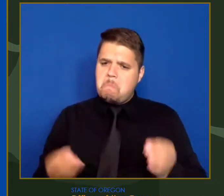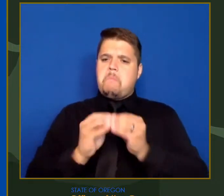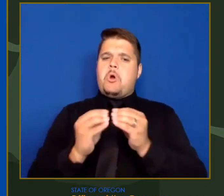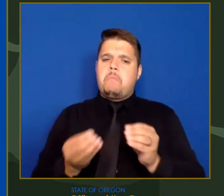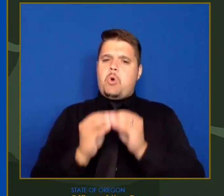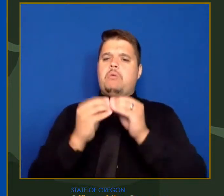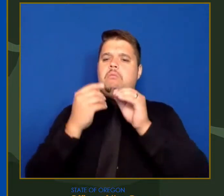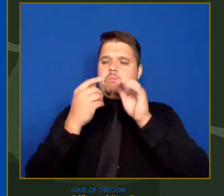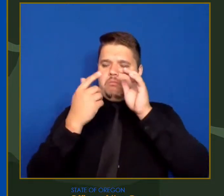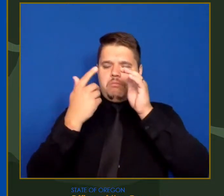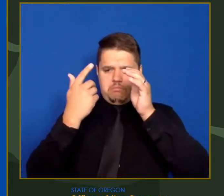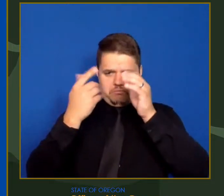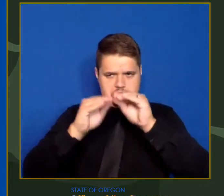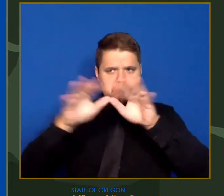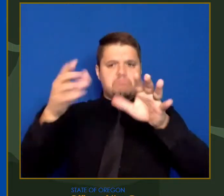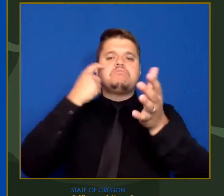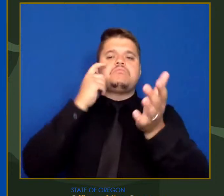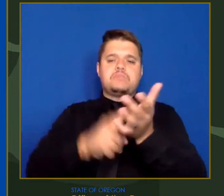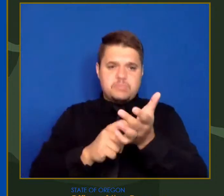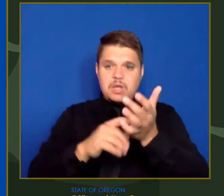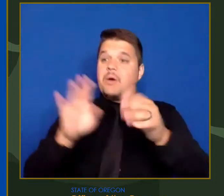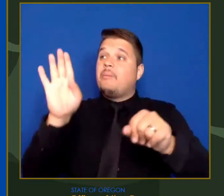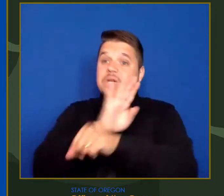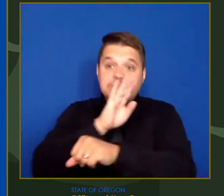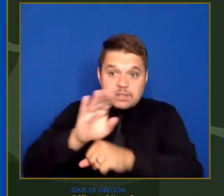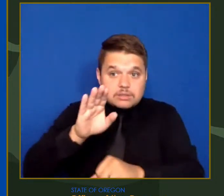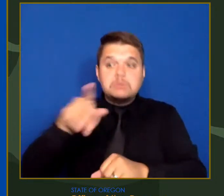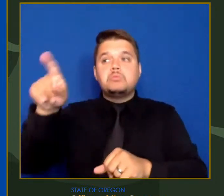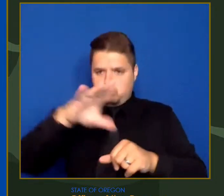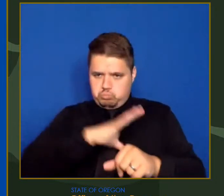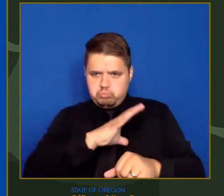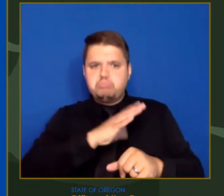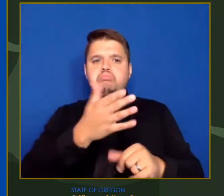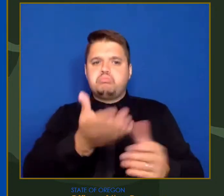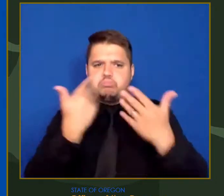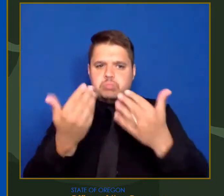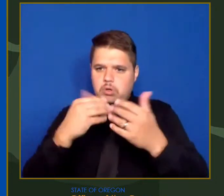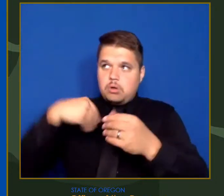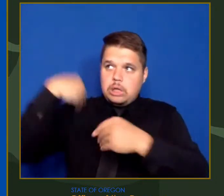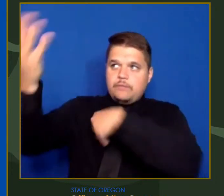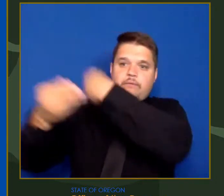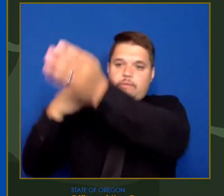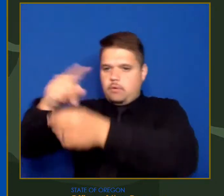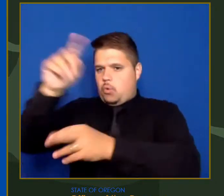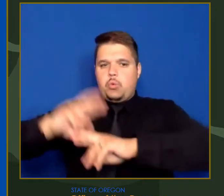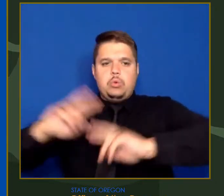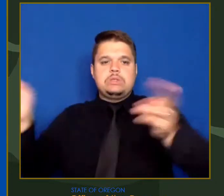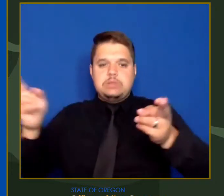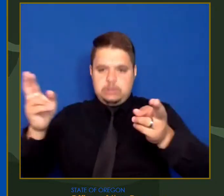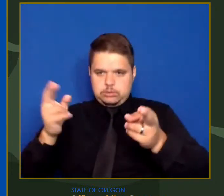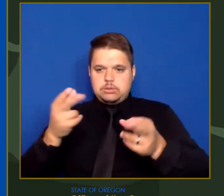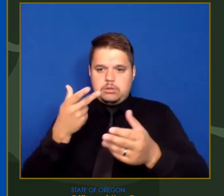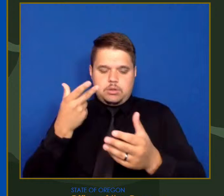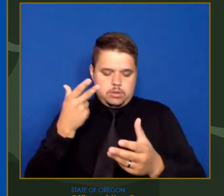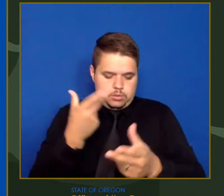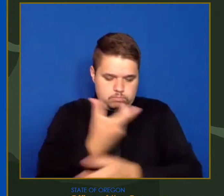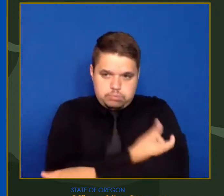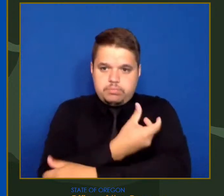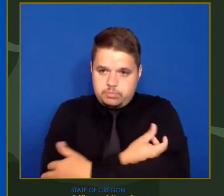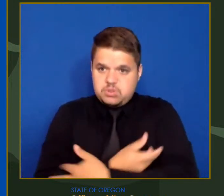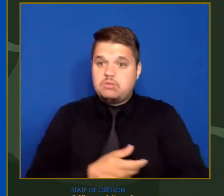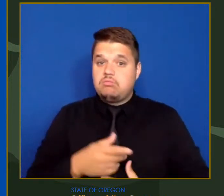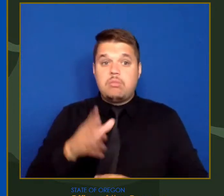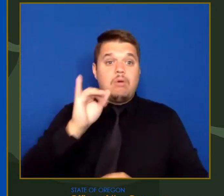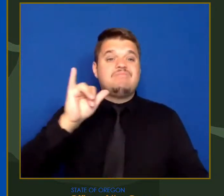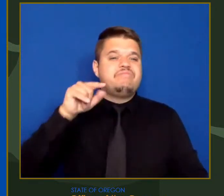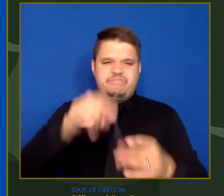vaccination events that have occurred and continue to be ready to support businesses that want to do that. Farms is a great example. We've done a